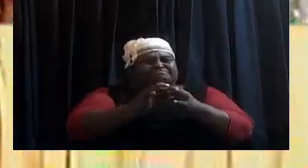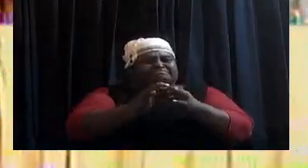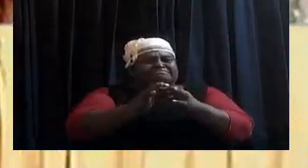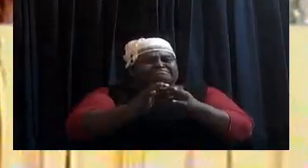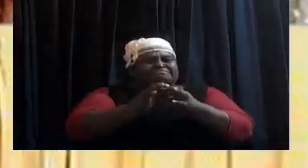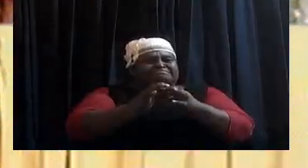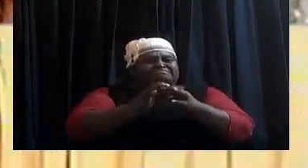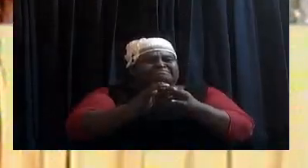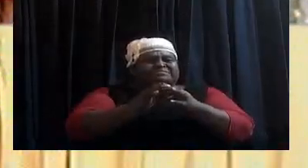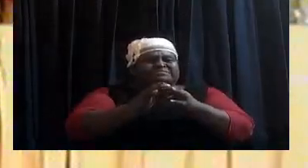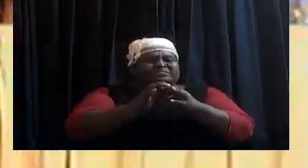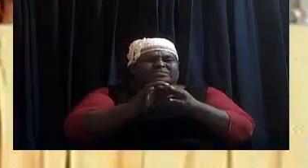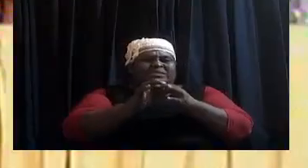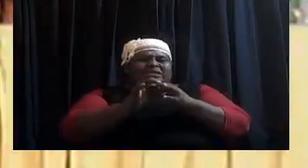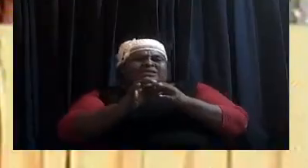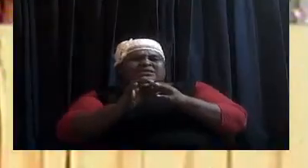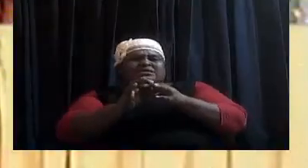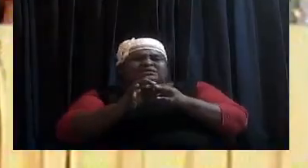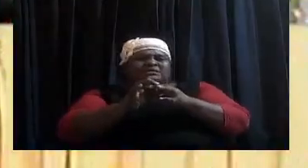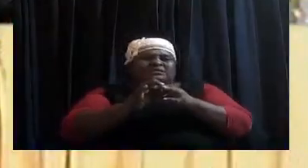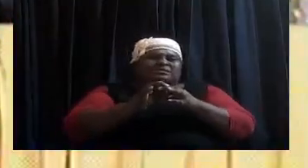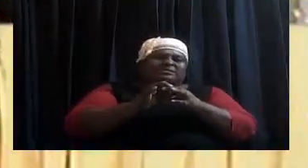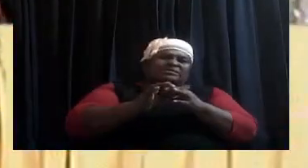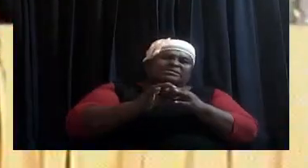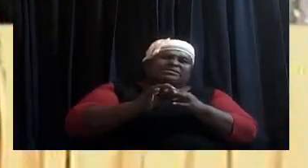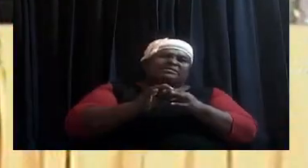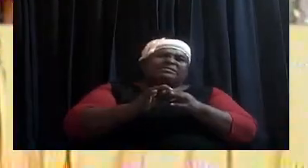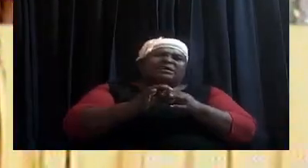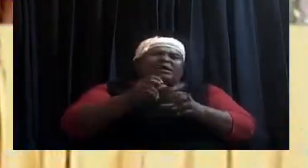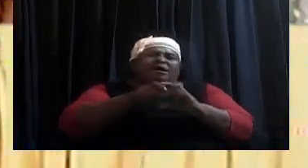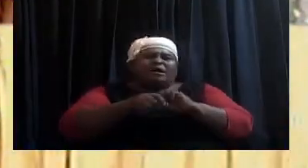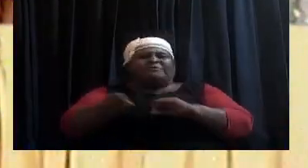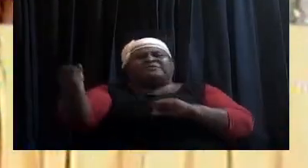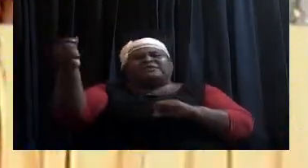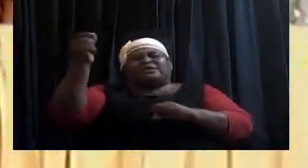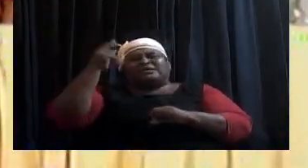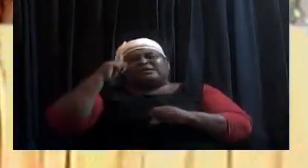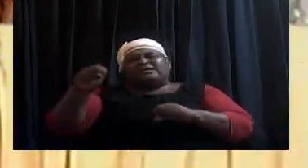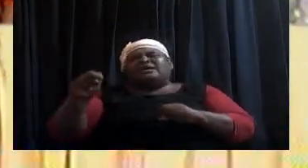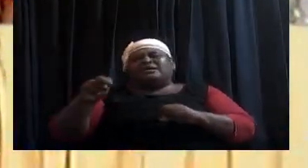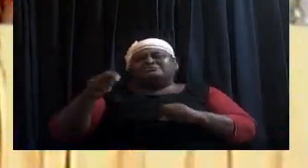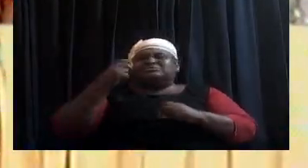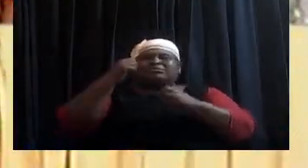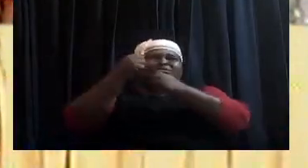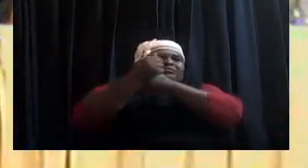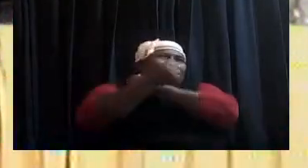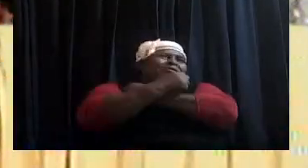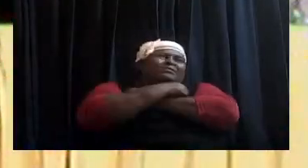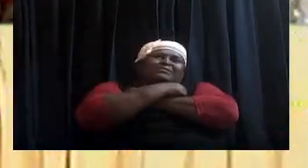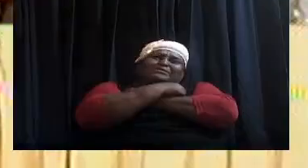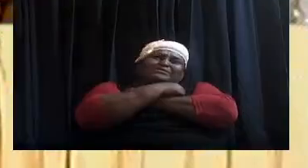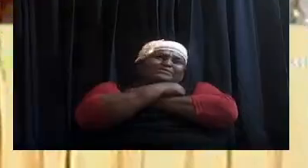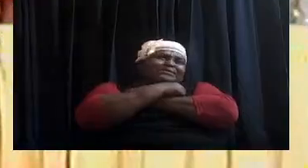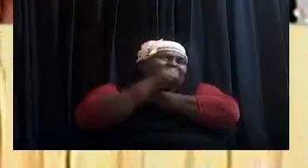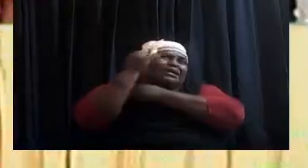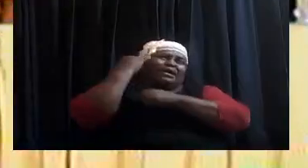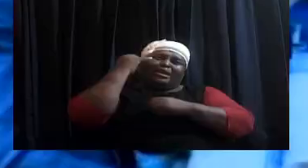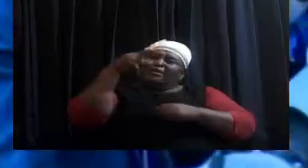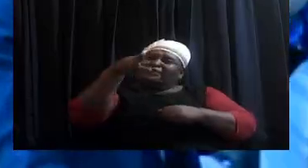Hallelujah. Oh God, I'm so big, I'm so enough. If you ever love